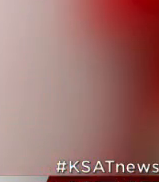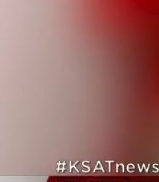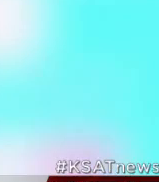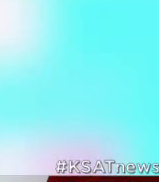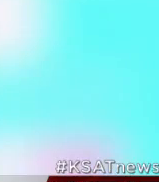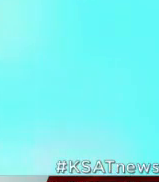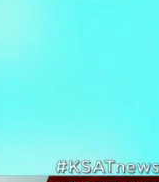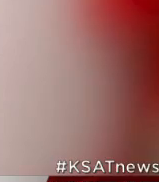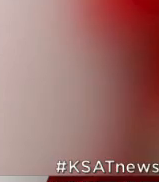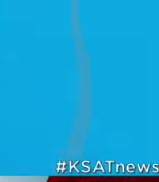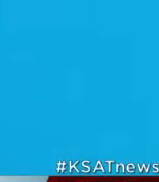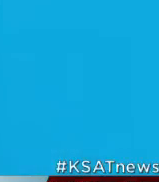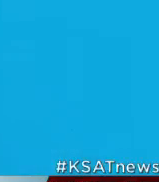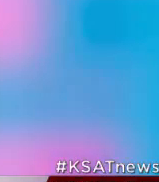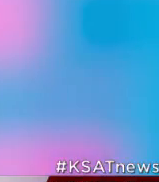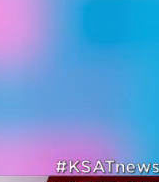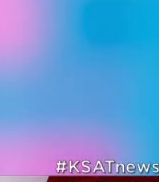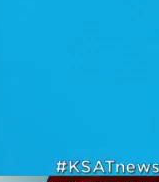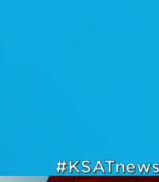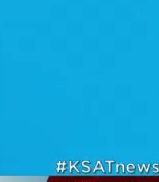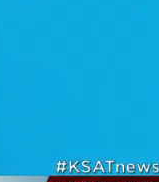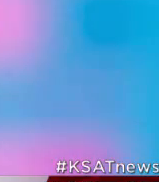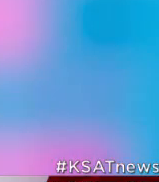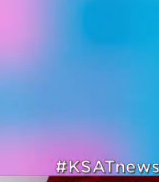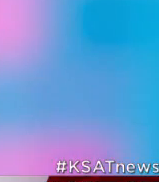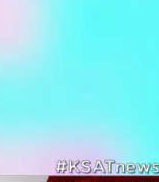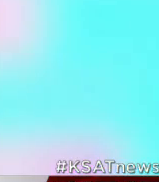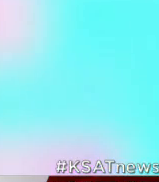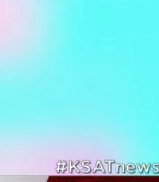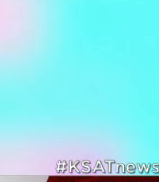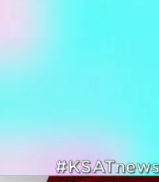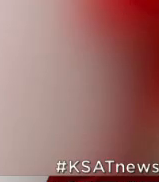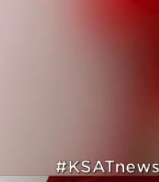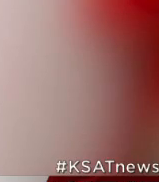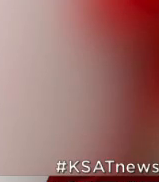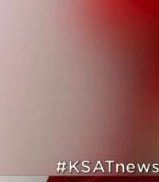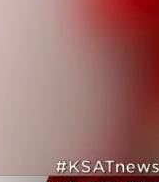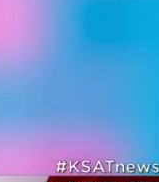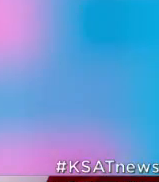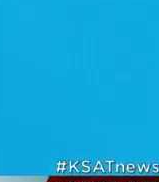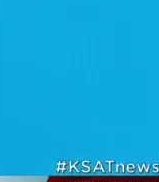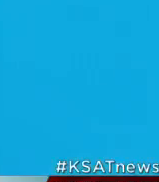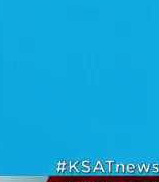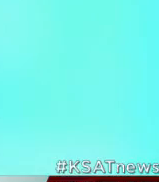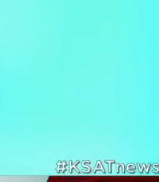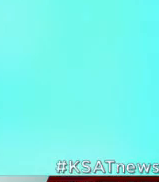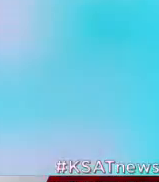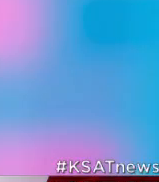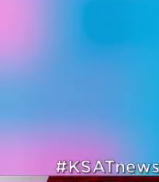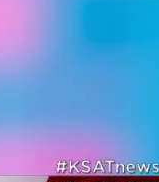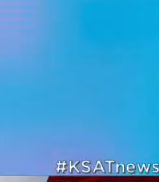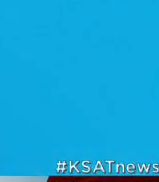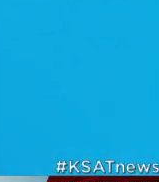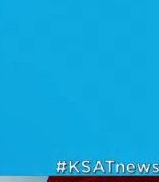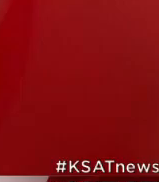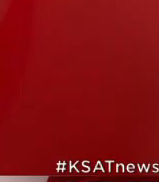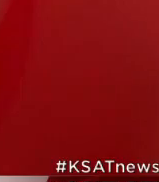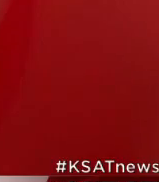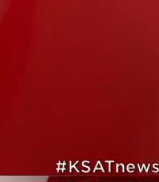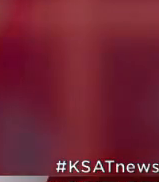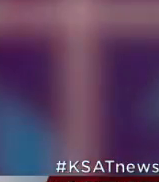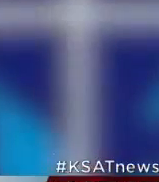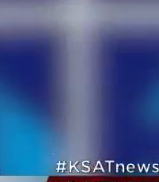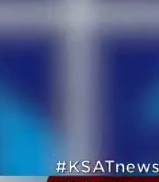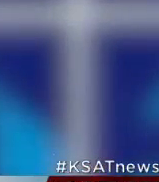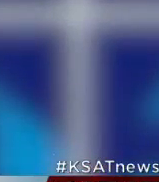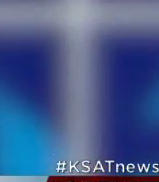real dollars. Most of the money from the sale will go to Direct Relief, a humanitarian aid nonprofit. By the way,